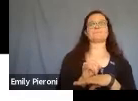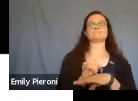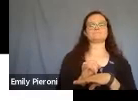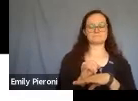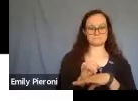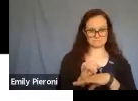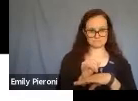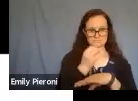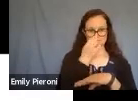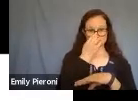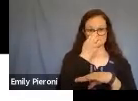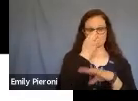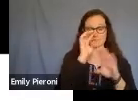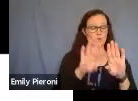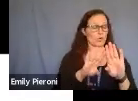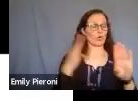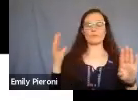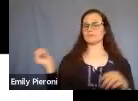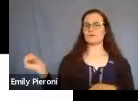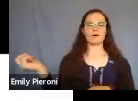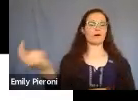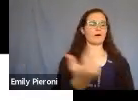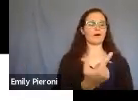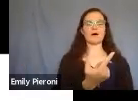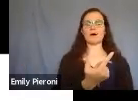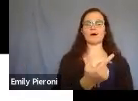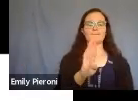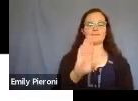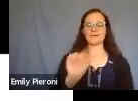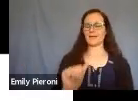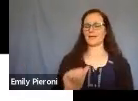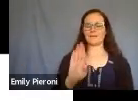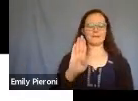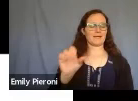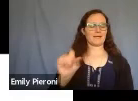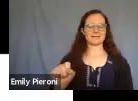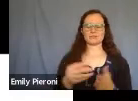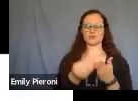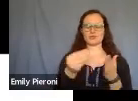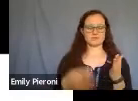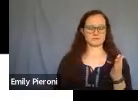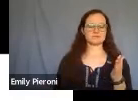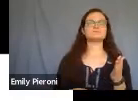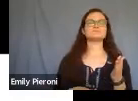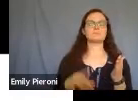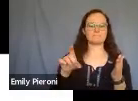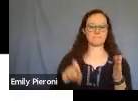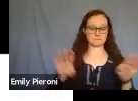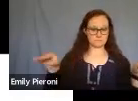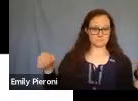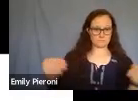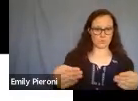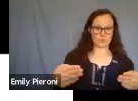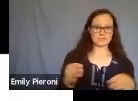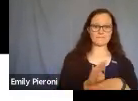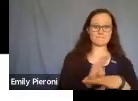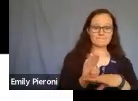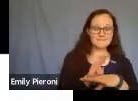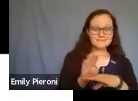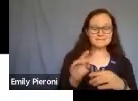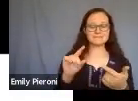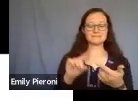open to all college students, undergraduates. And again, they would have to have a focus on business, ag, or